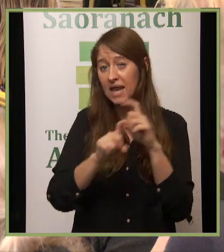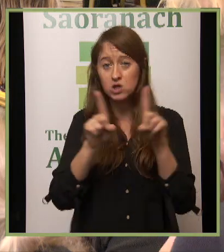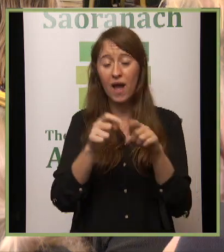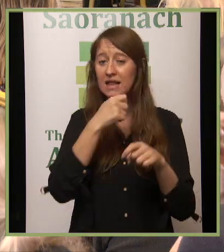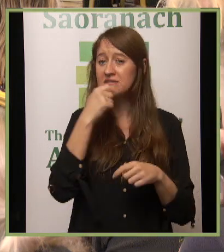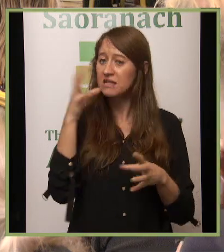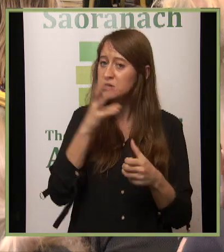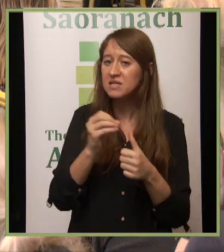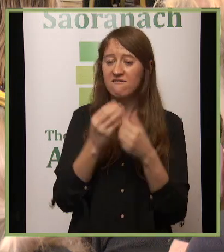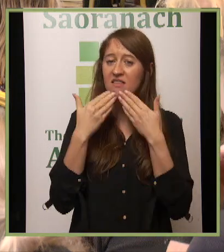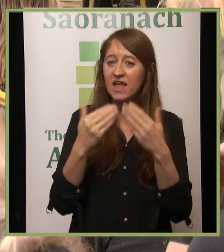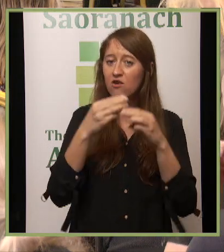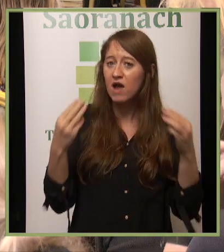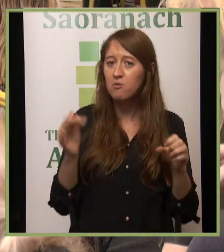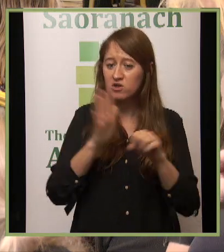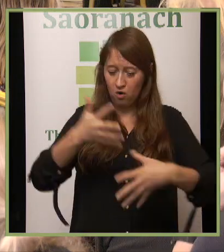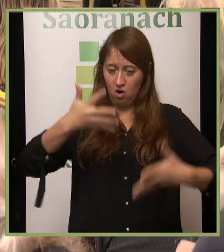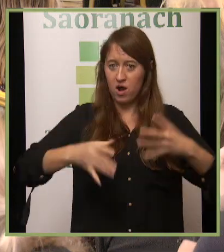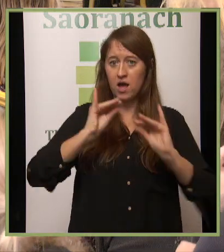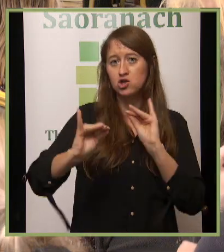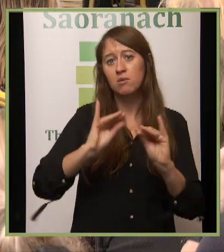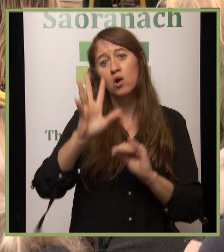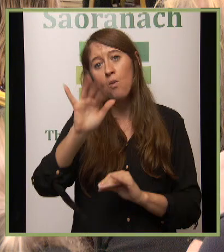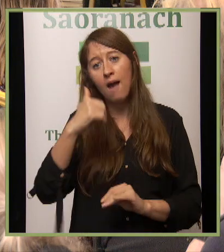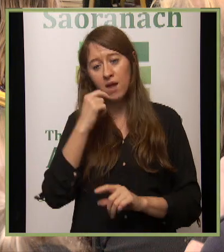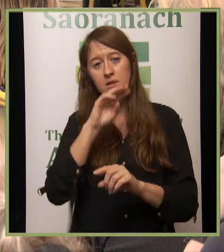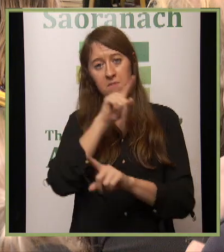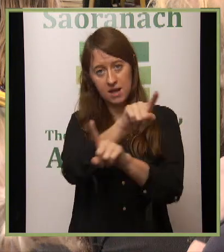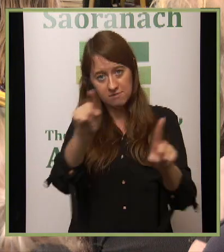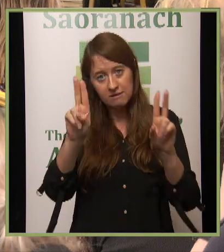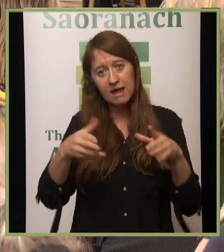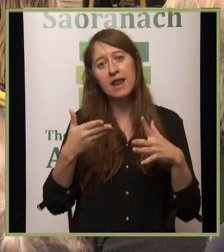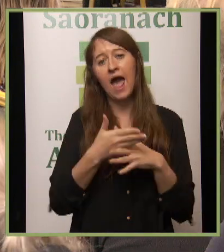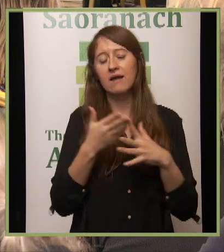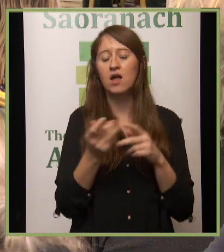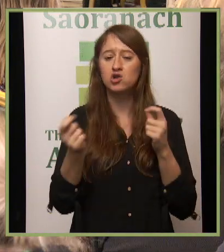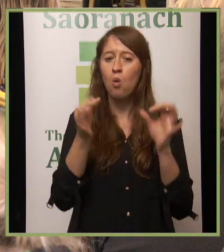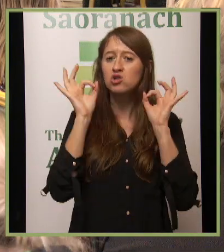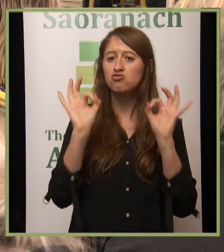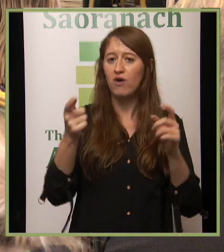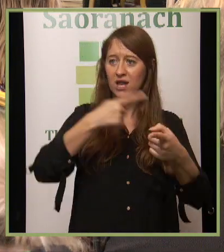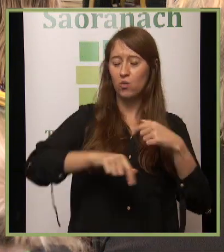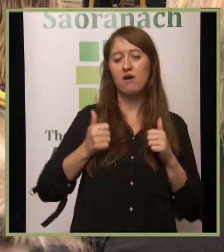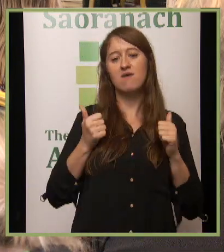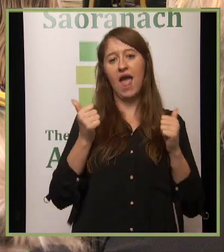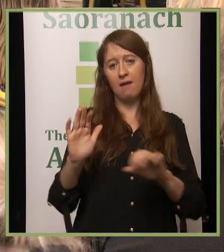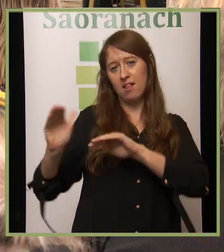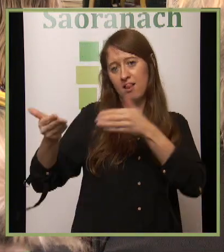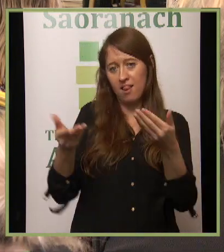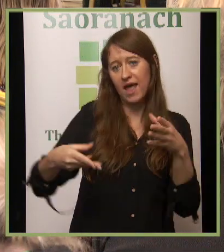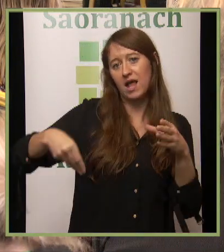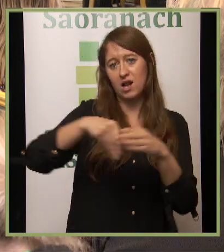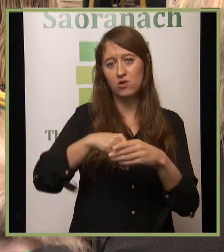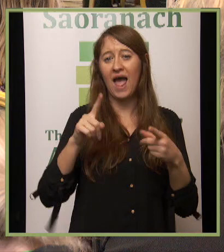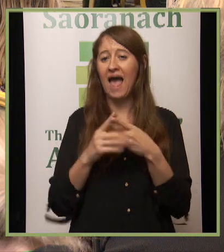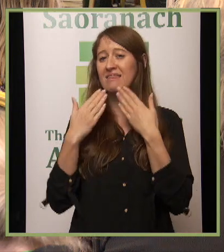been really great that I can access what's happening. So it's just really great that we're able to include that. And thank you